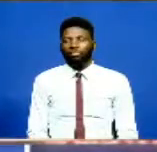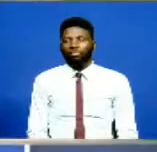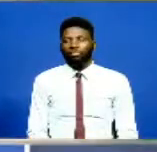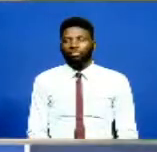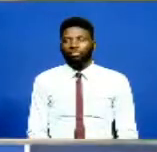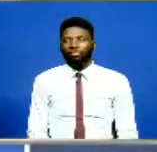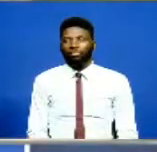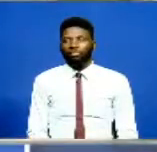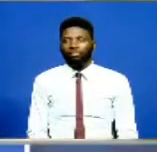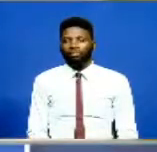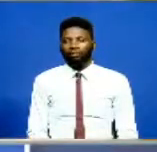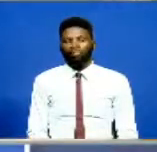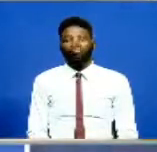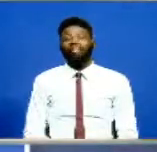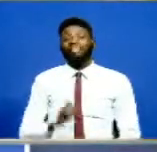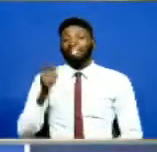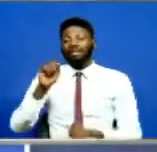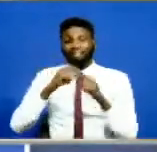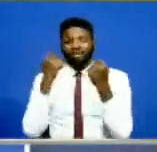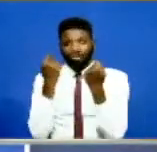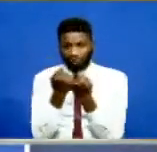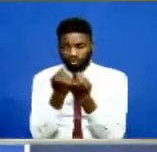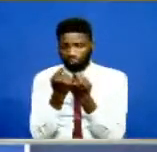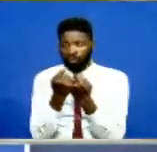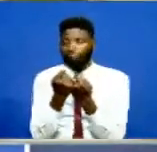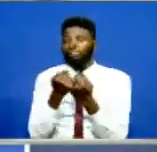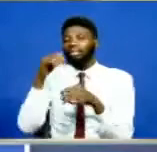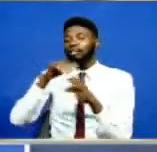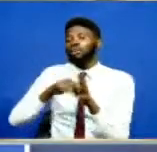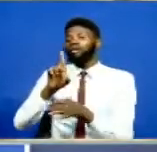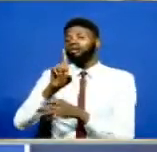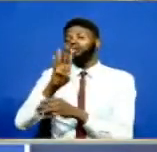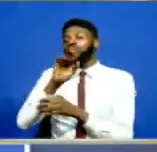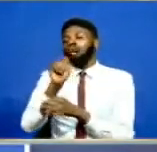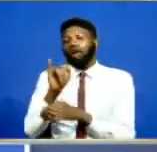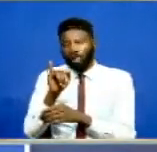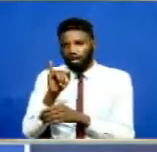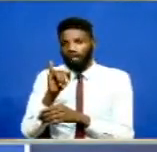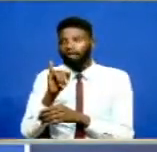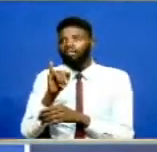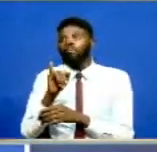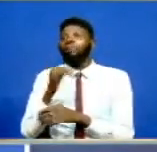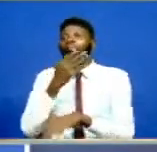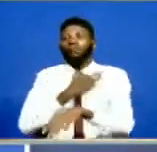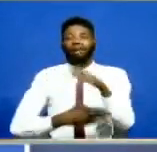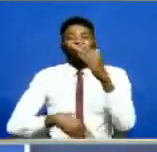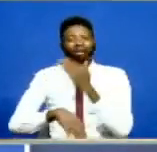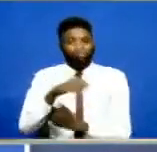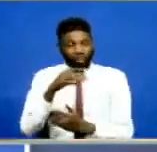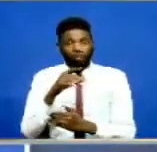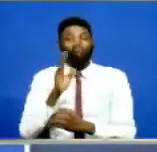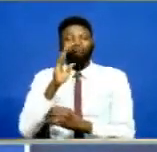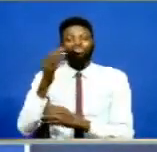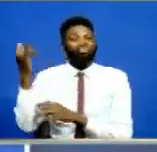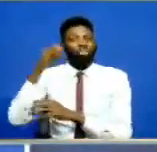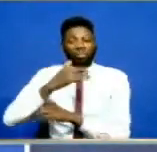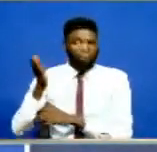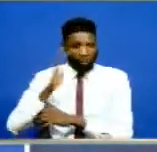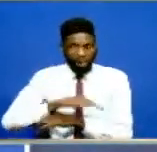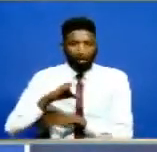European record. Elsewhere, the Kenyan team to the just concluded Dubai Athletics Grand Prix Paralympic qualifiers will jet back in the country Monday morning.